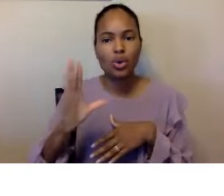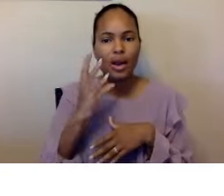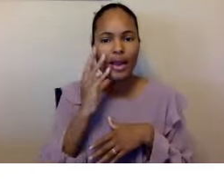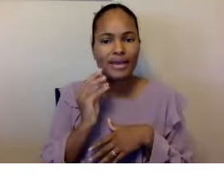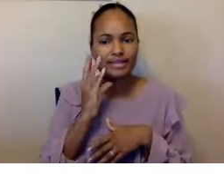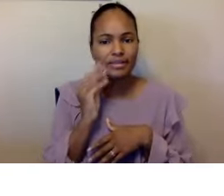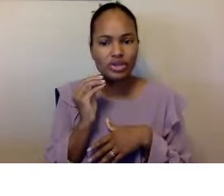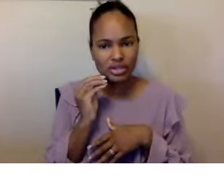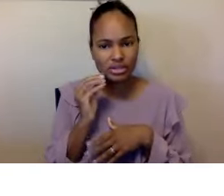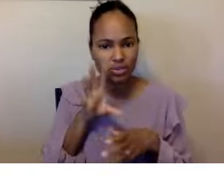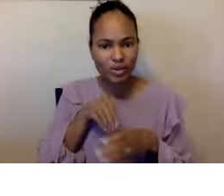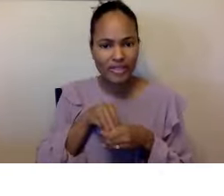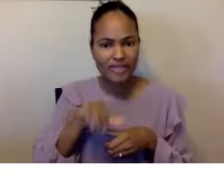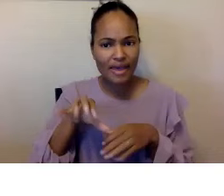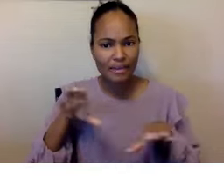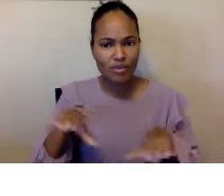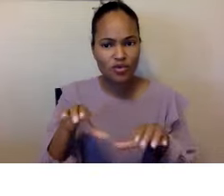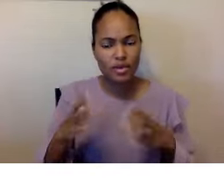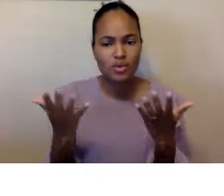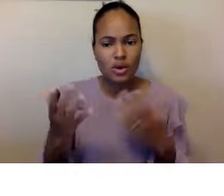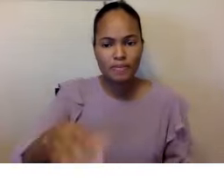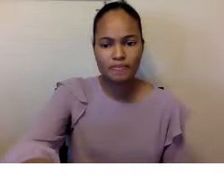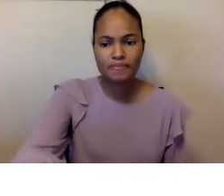want to answer that one?